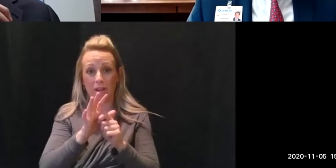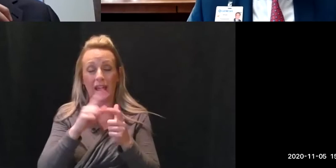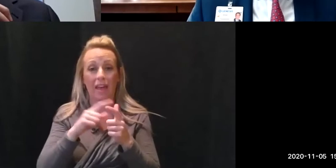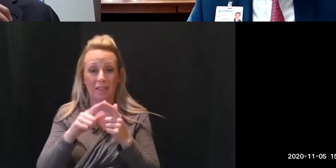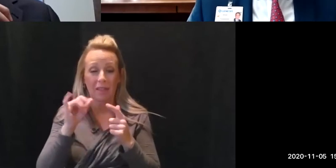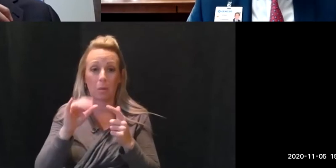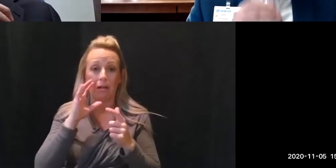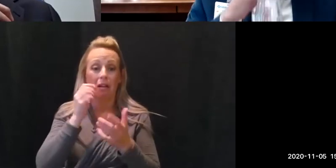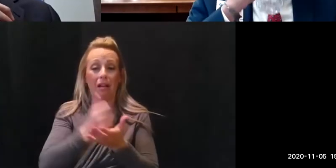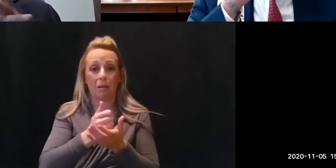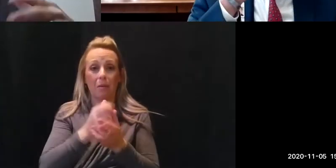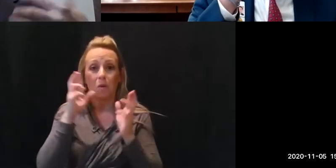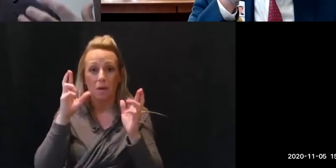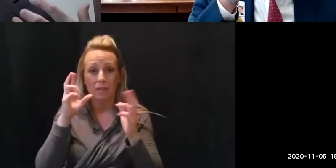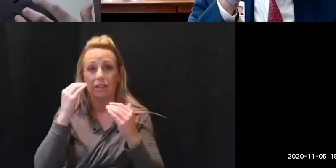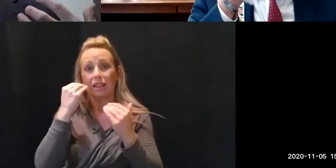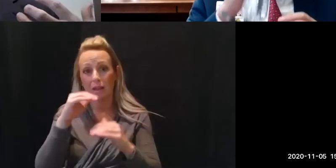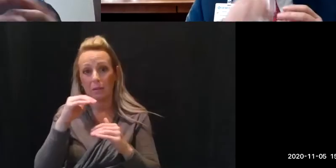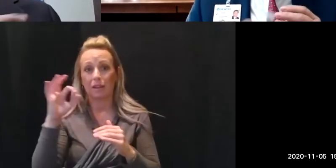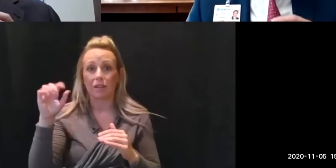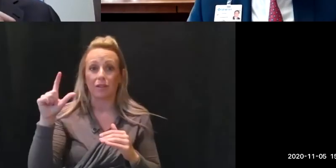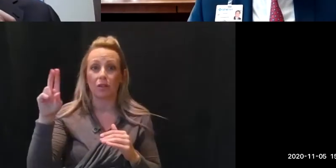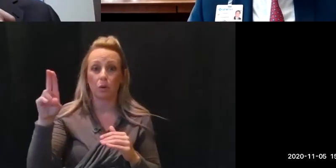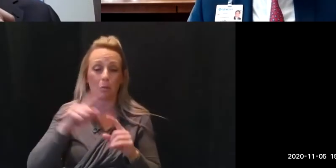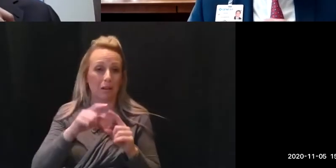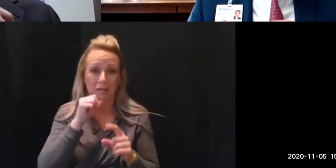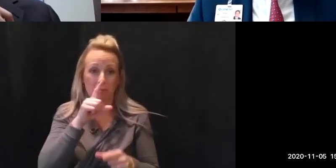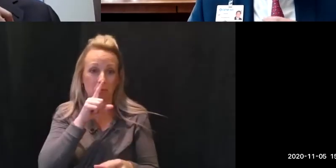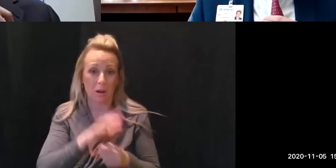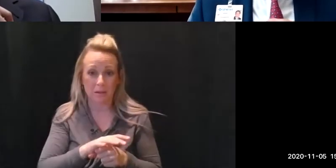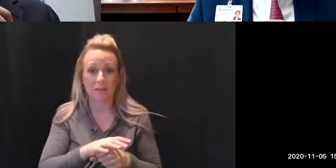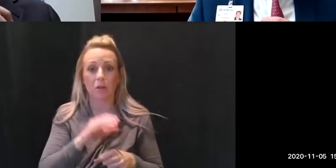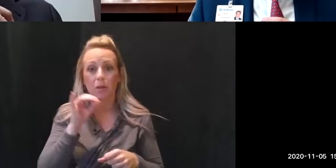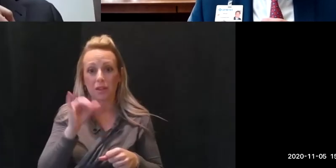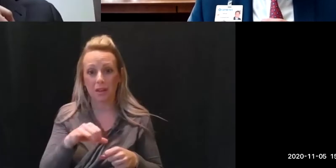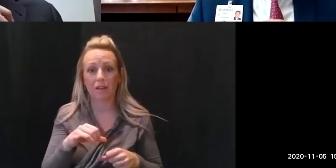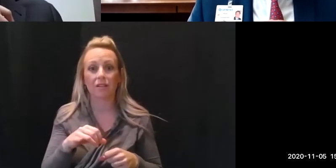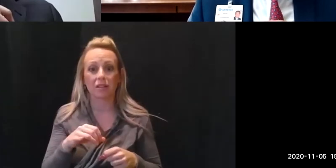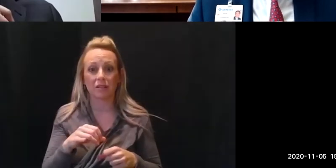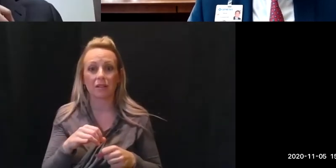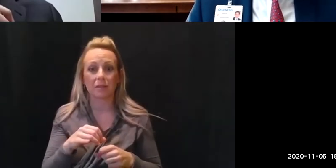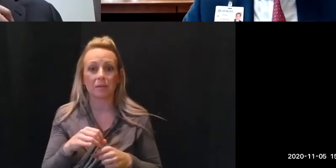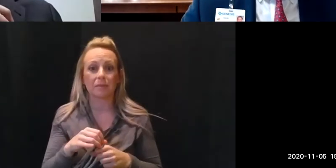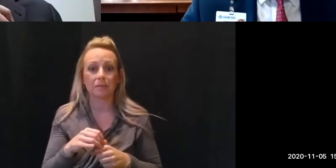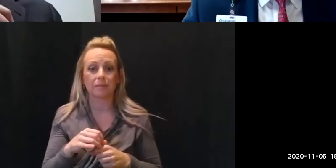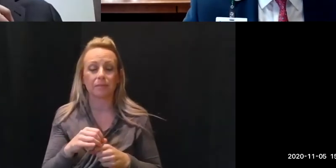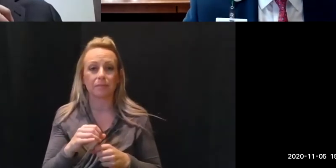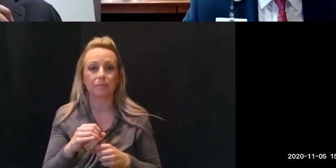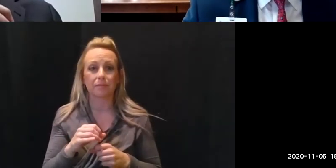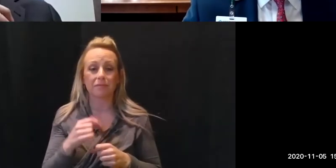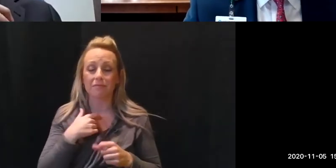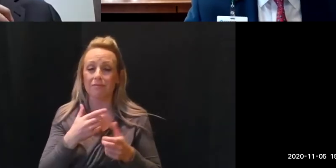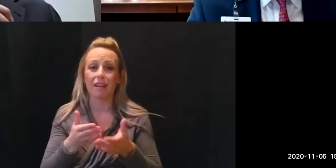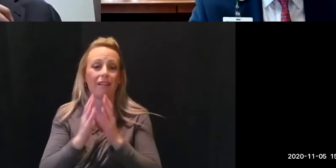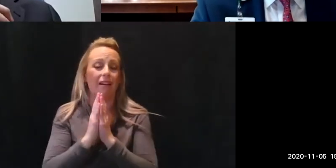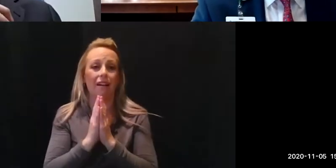not a guarantee. And so they use the same type of resources that we do with COVID. So I ask on behalf